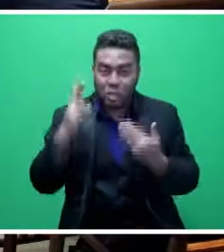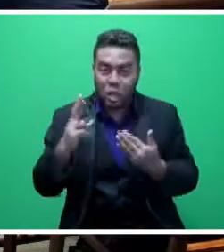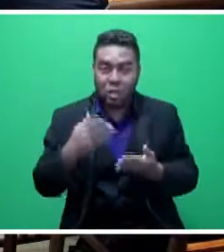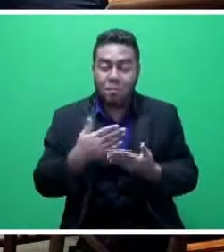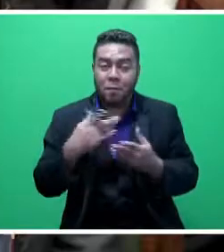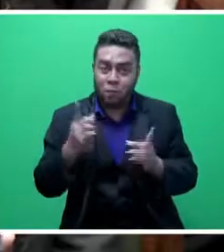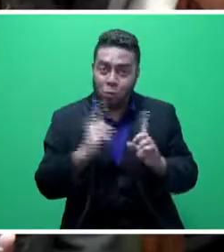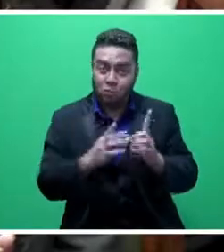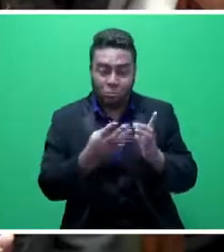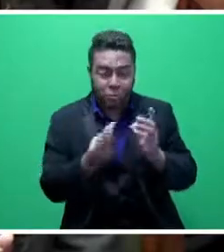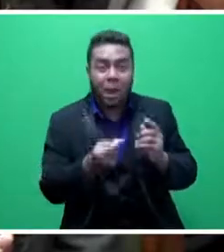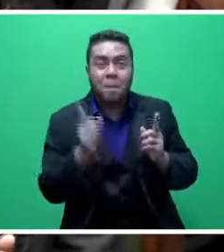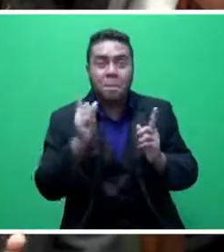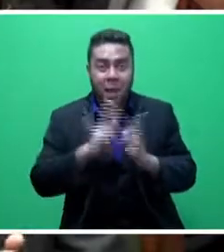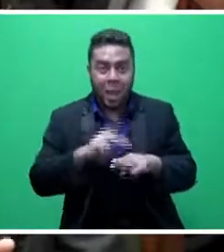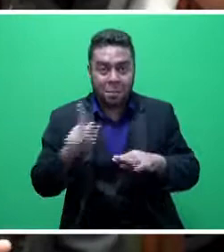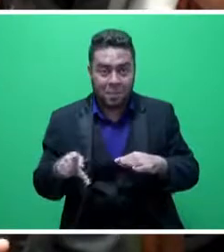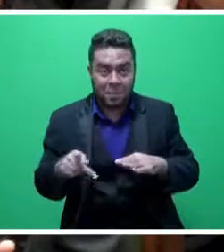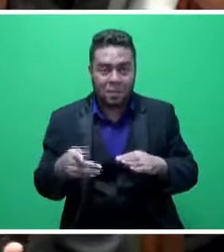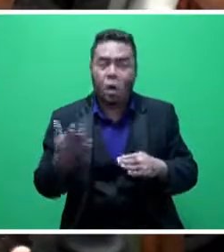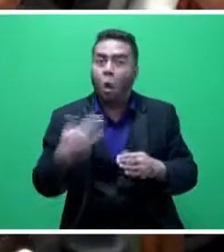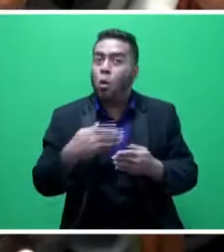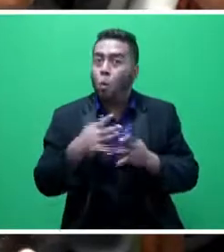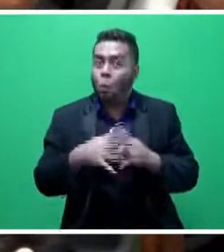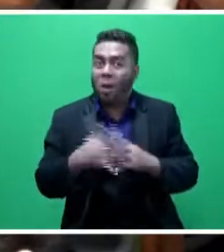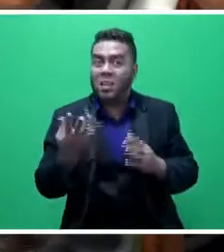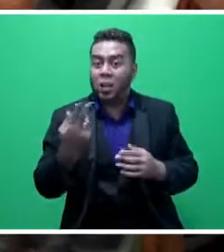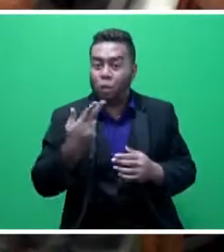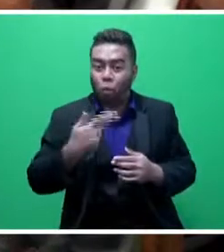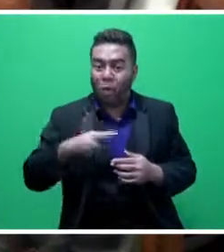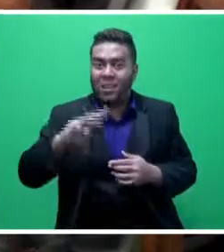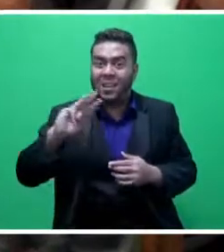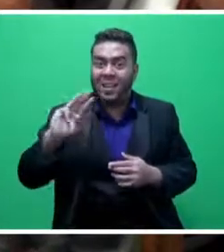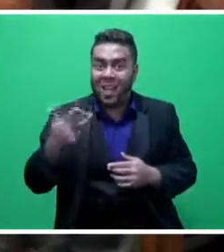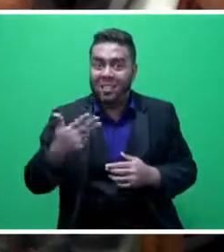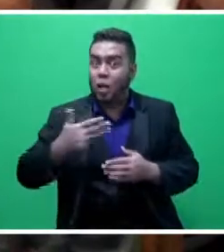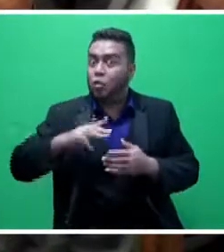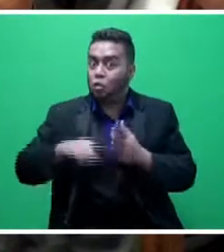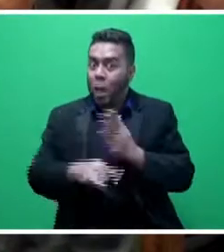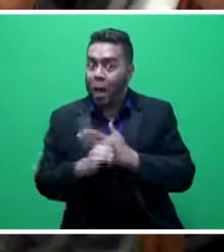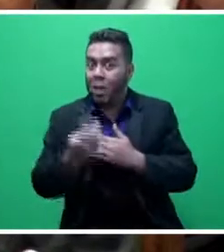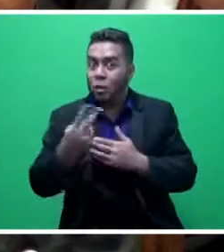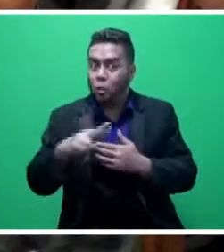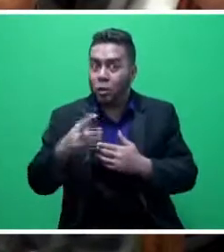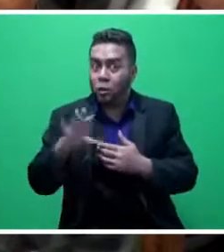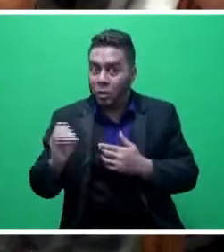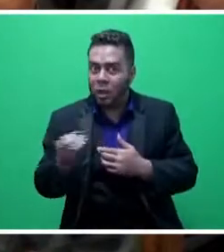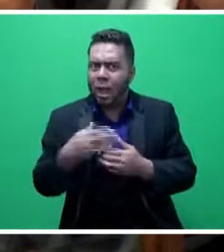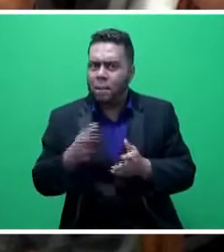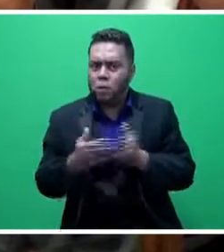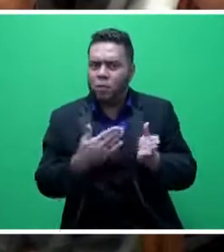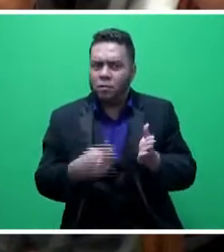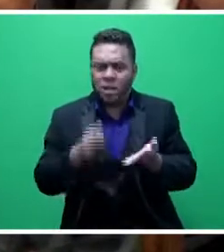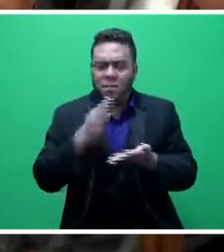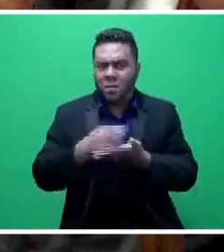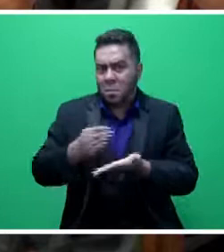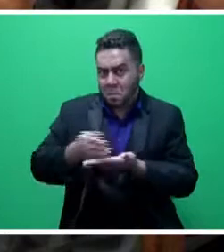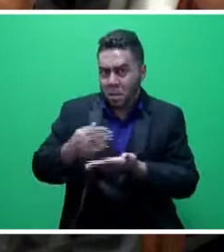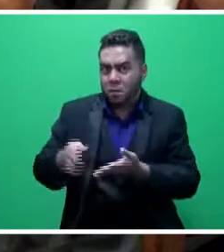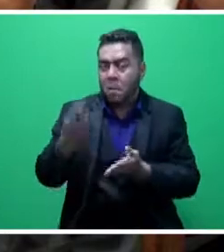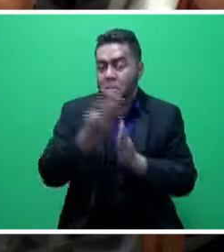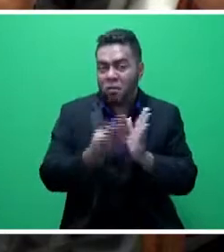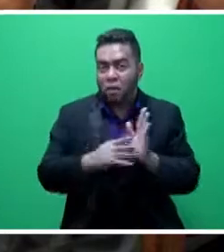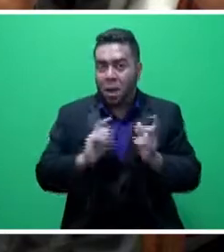sir, pursuant to the resolution of Parliament on Wednesday, 29 July 2020, I move that the Fiji National Provident Fund Budget Amendment